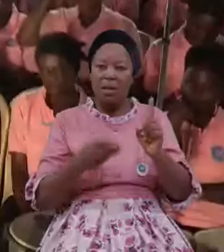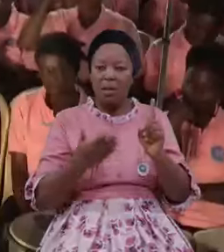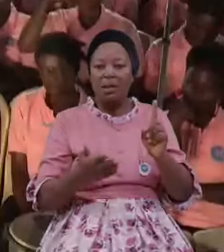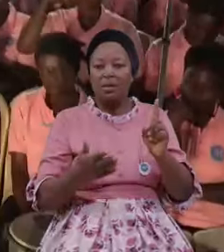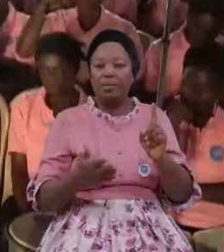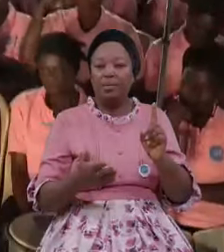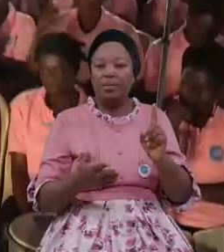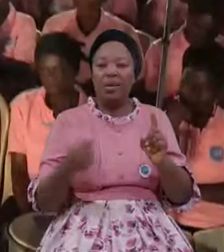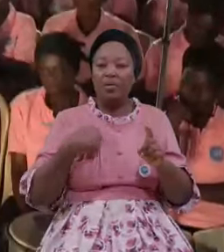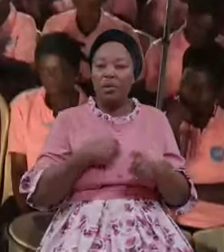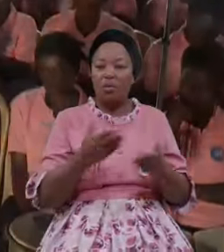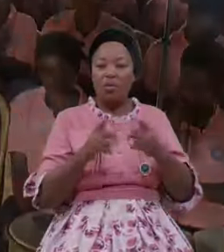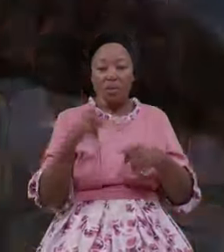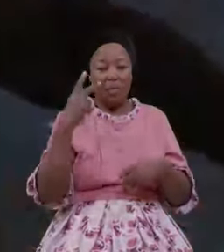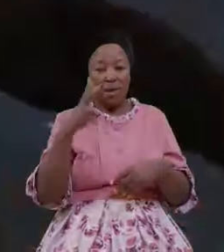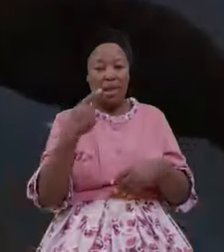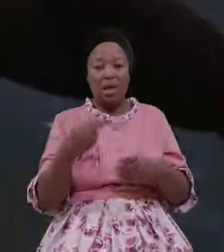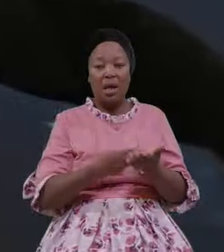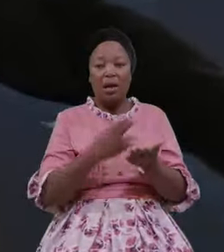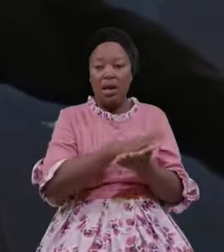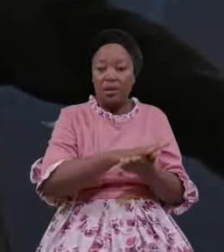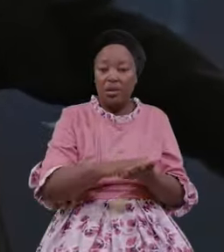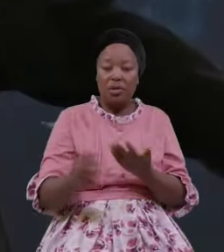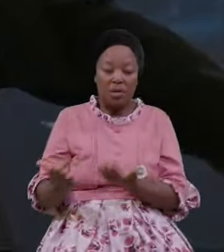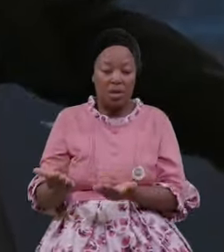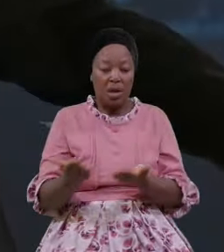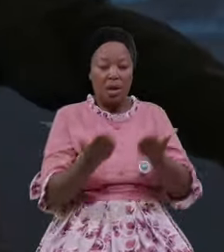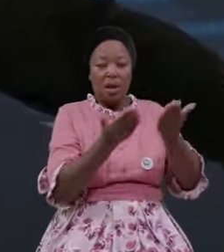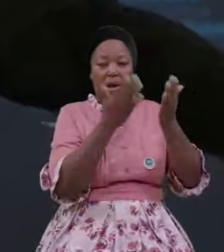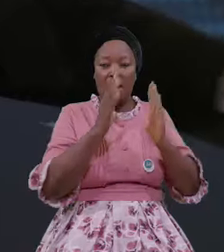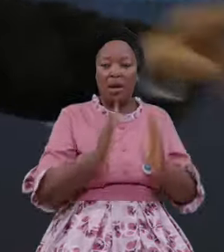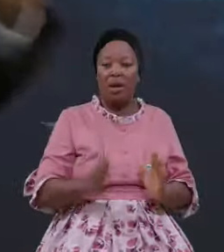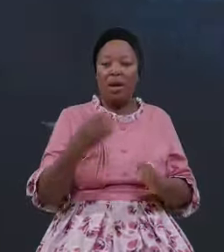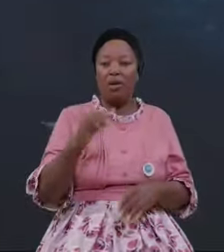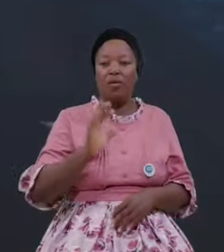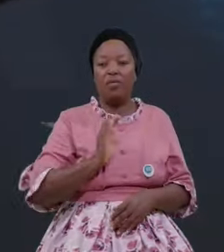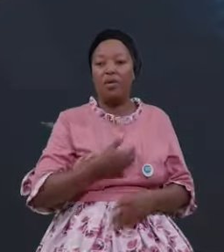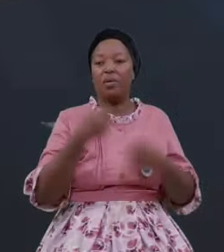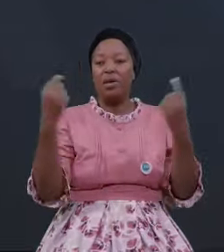looking at the righteous carrier of our sins,